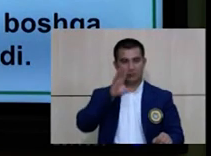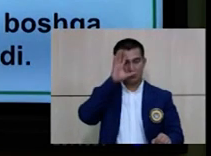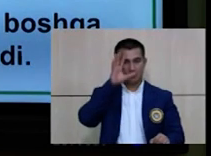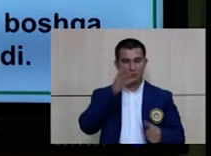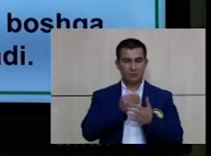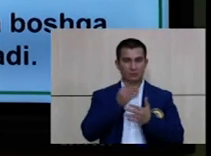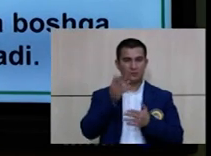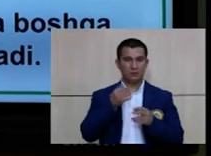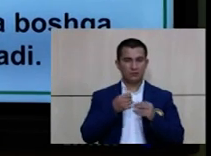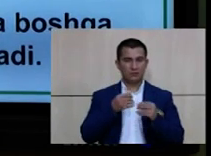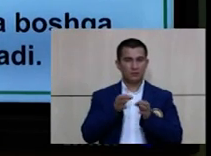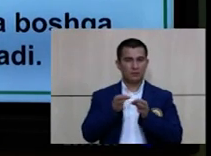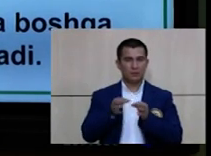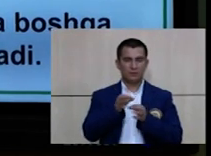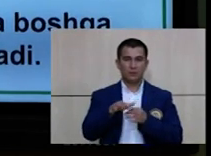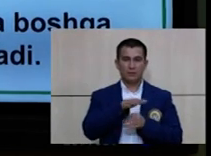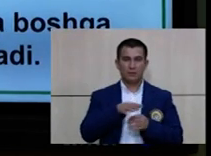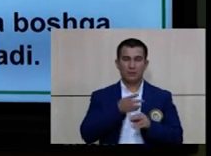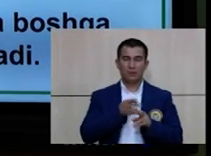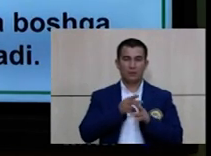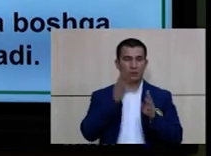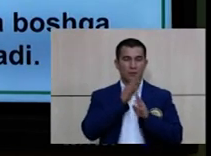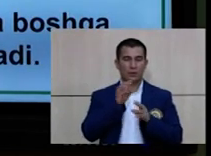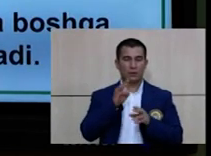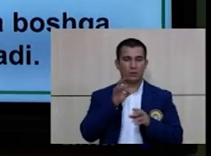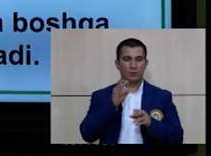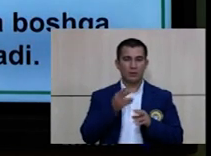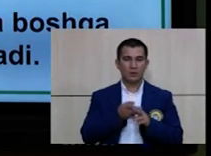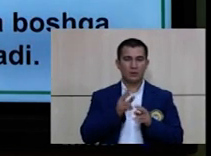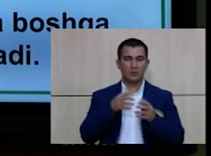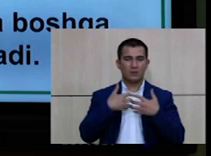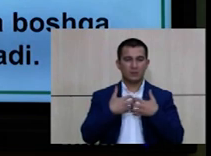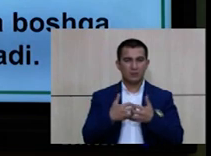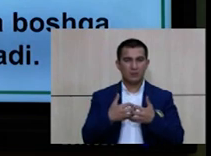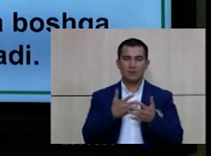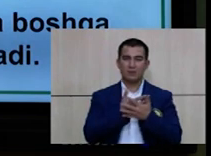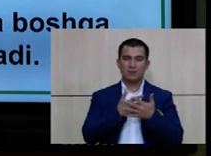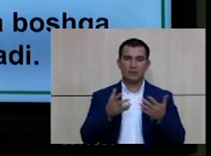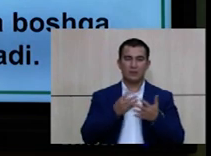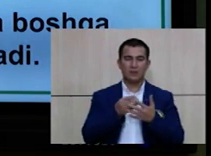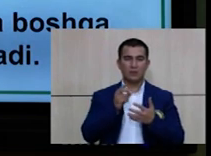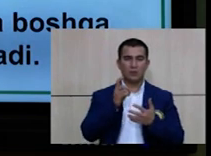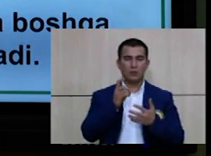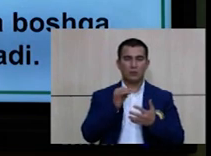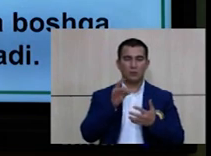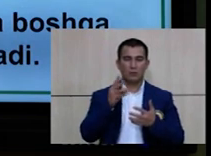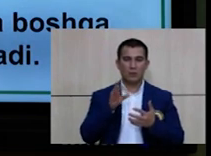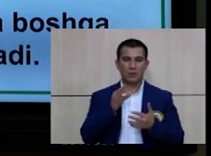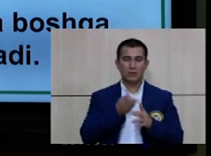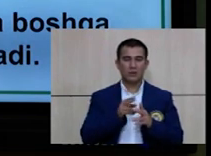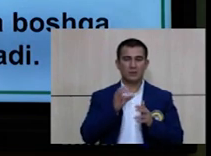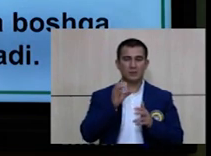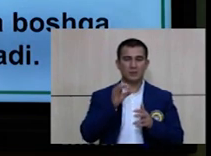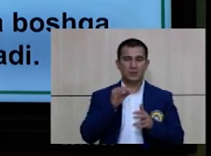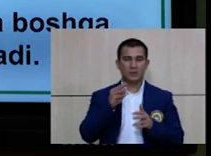Surxondaryo vodiysida quruq subtropik iqlim tufayli anor, anjir, xurmo, shakarqamish,